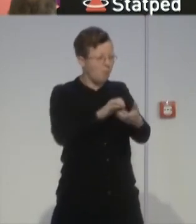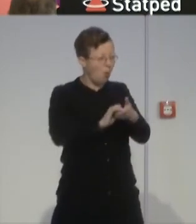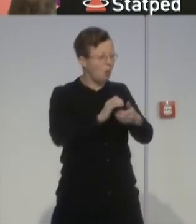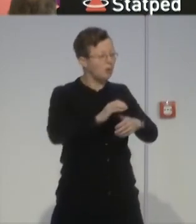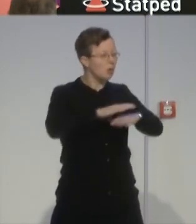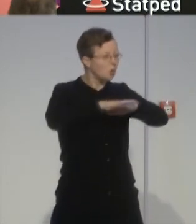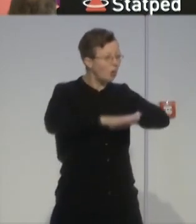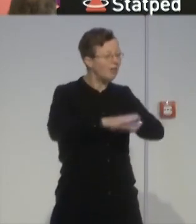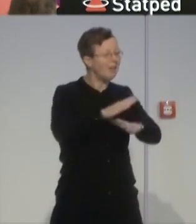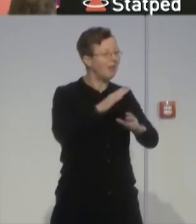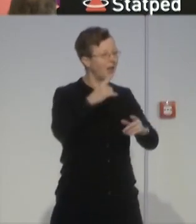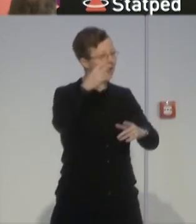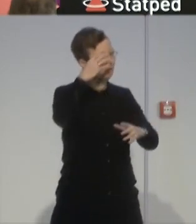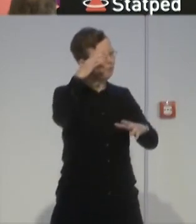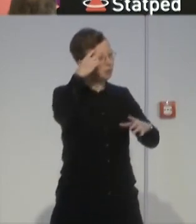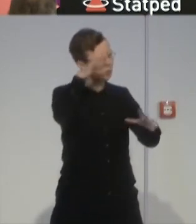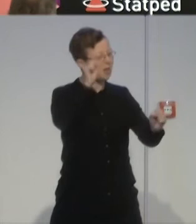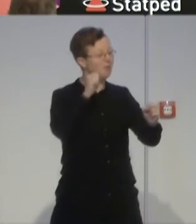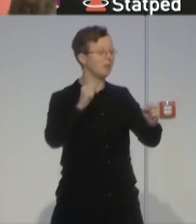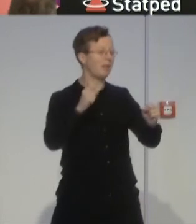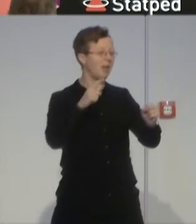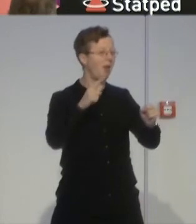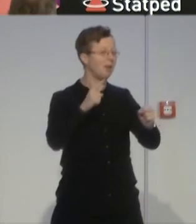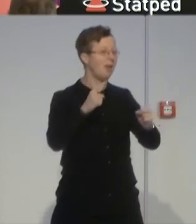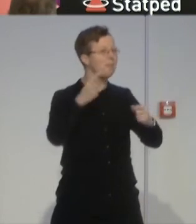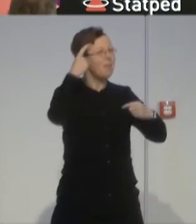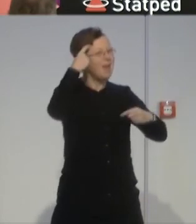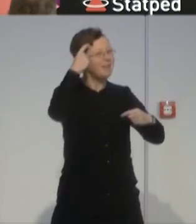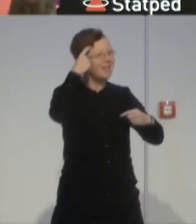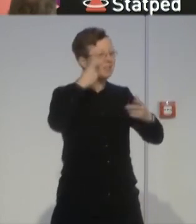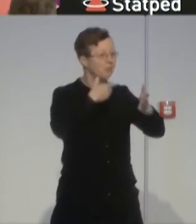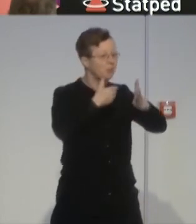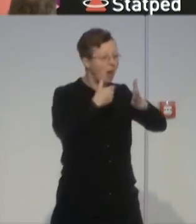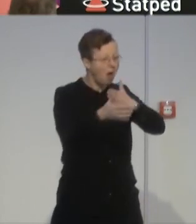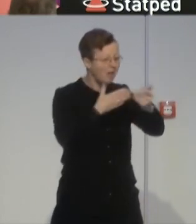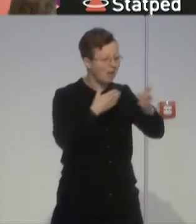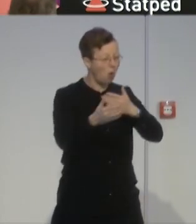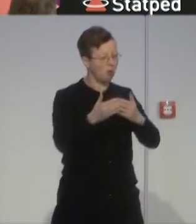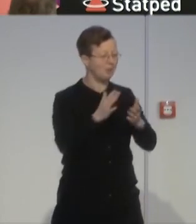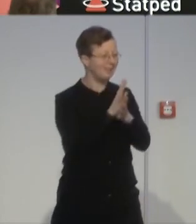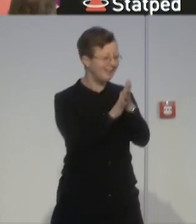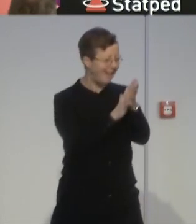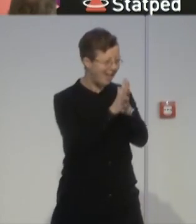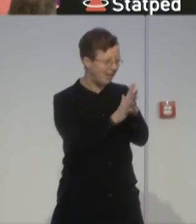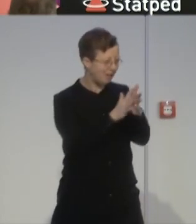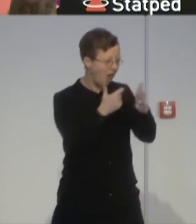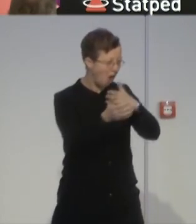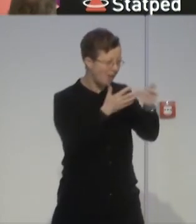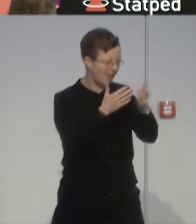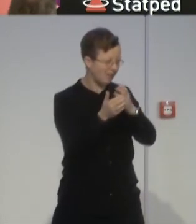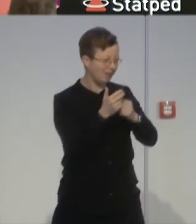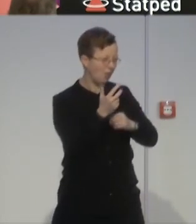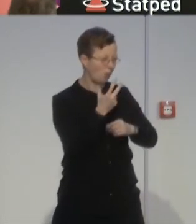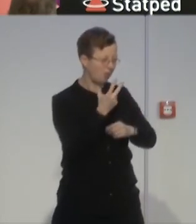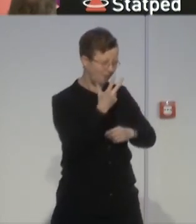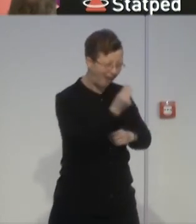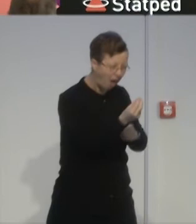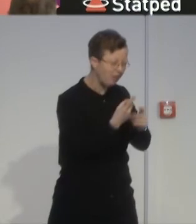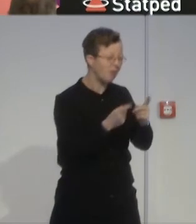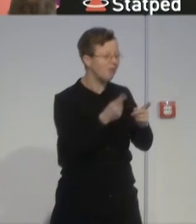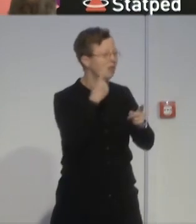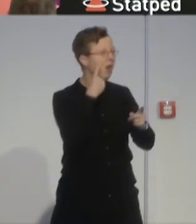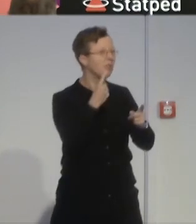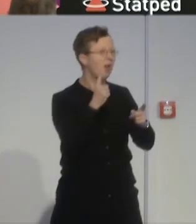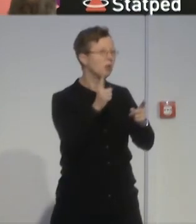concept of a semiotic meaning-making and sign-making triad, or to tertiary intersubjectivity. It means we